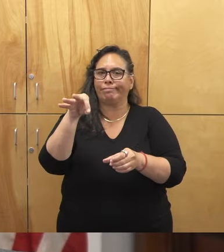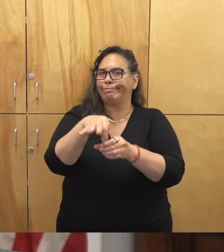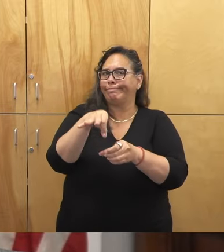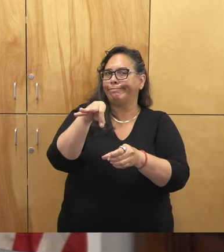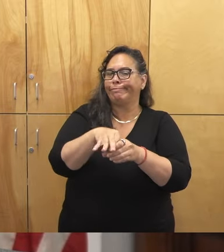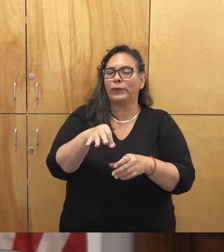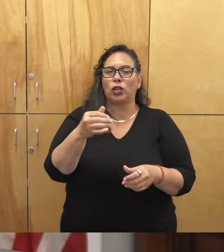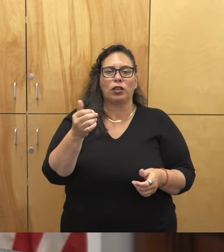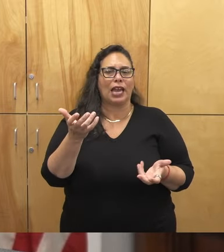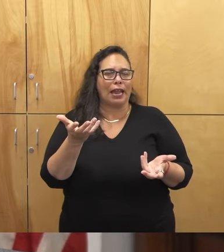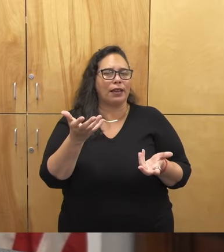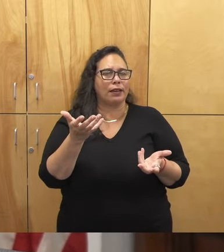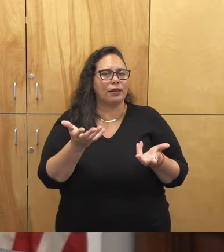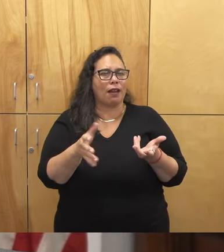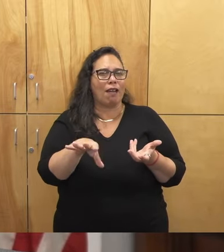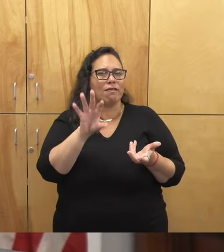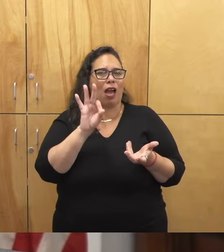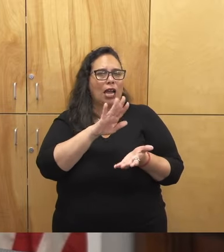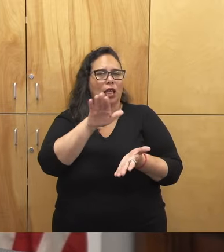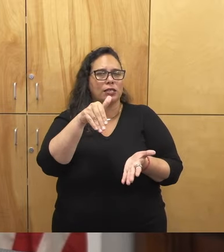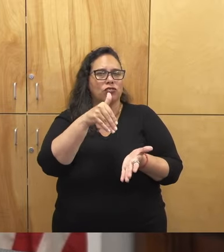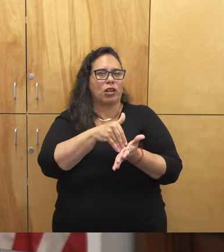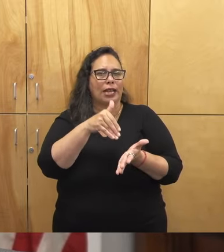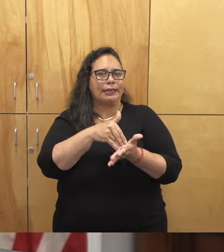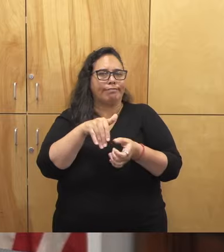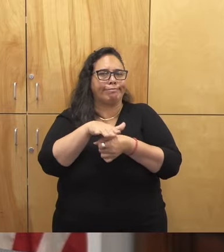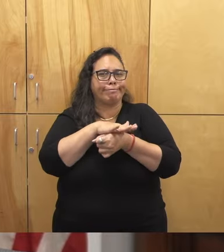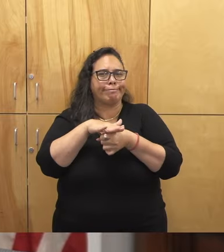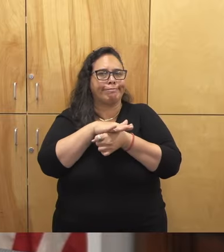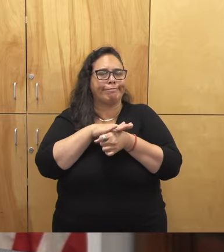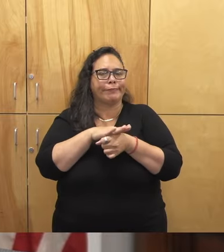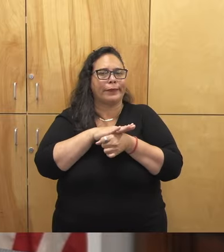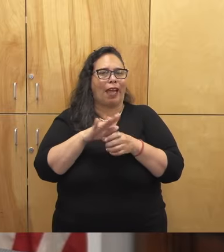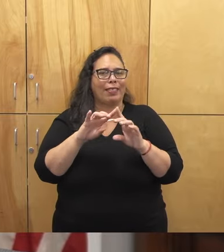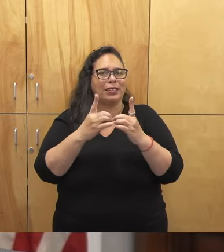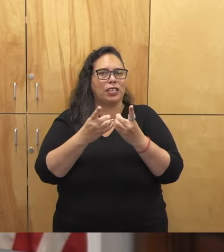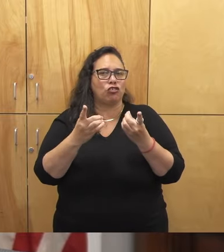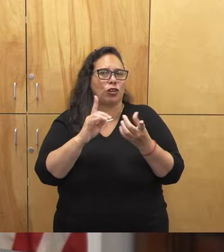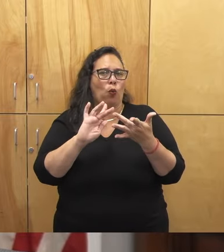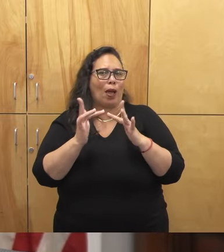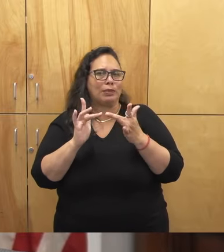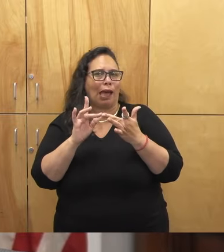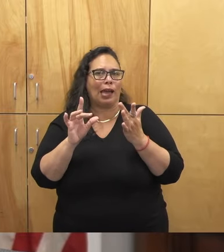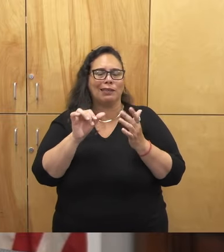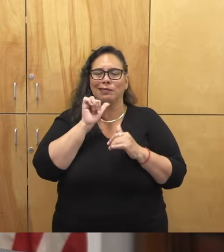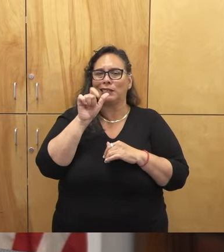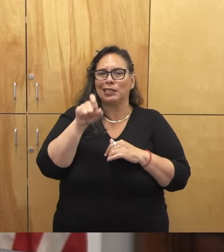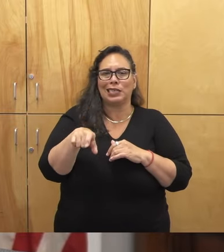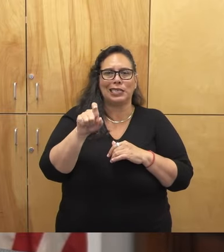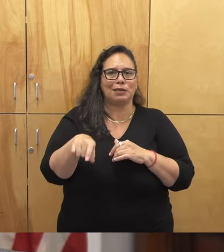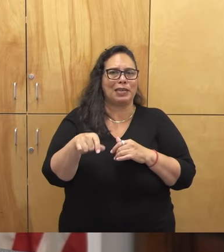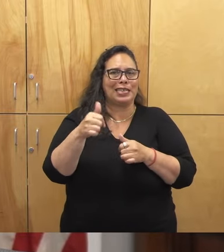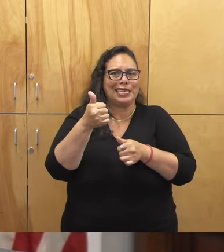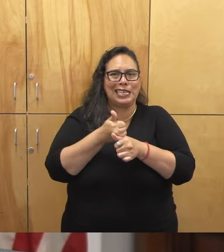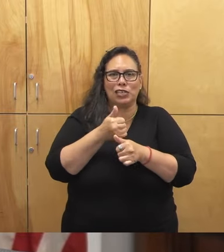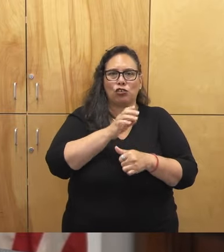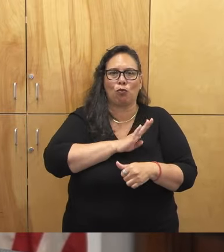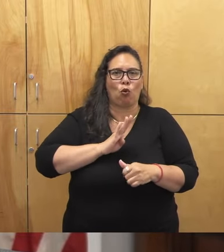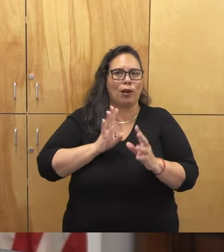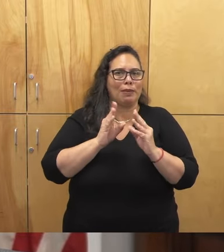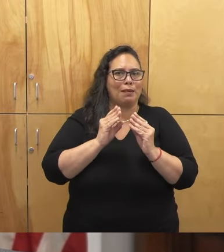to find maybe a centralized location on our website. It doesn't necessarily have to be at every board meeting, but maybe quarterly or